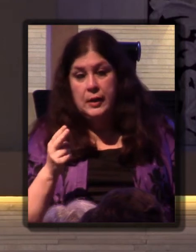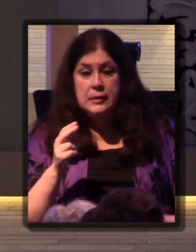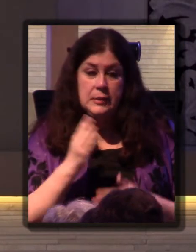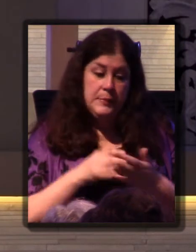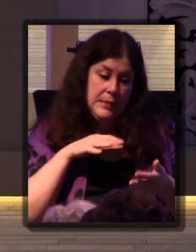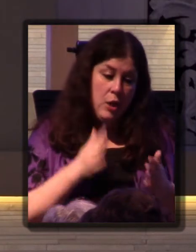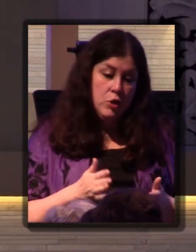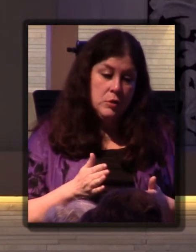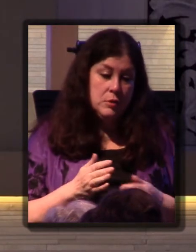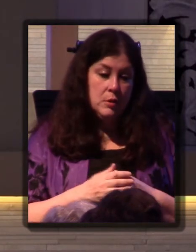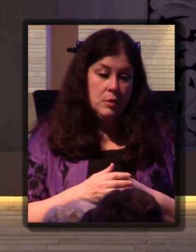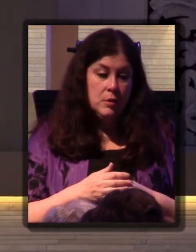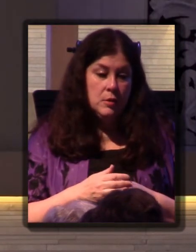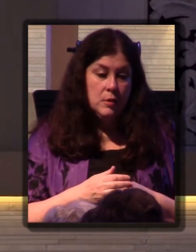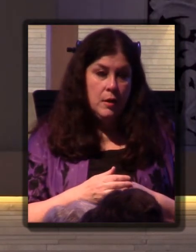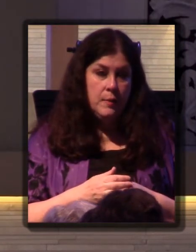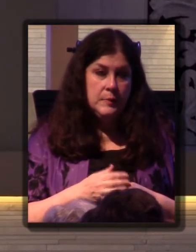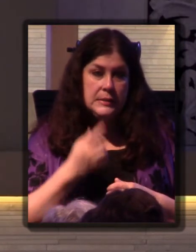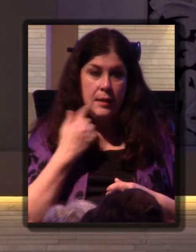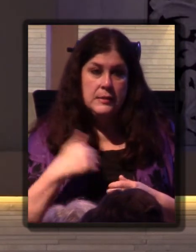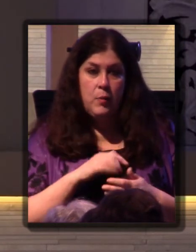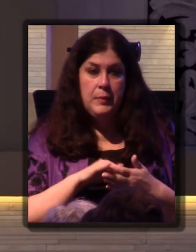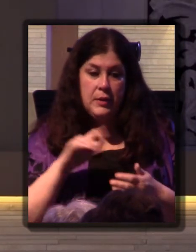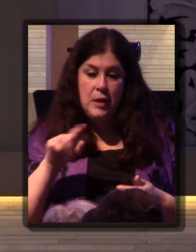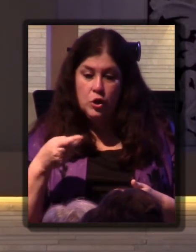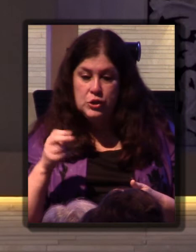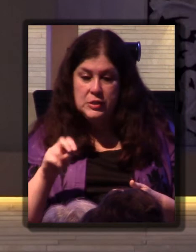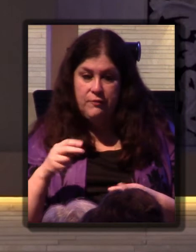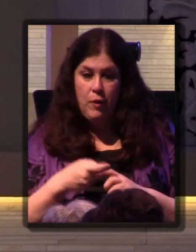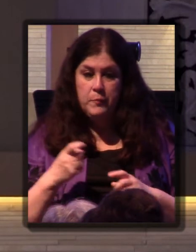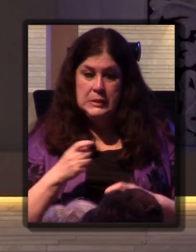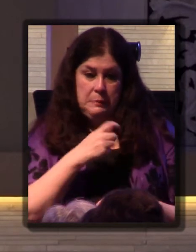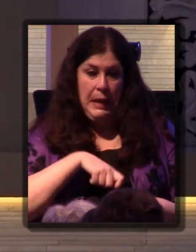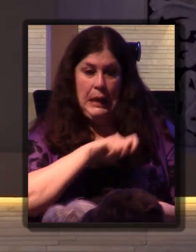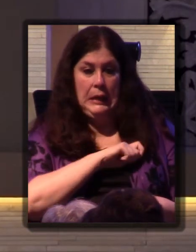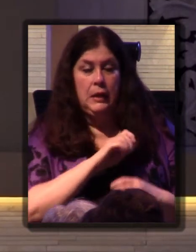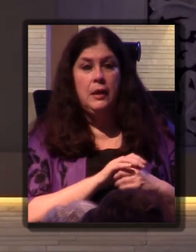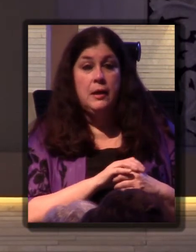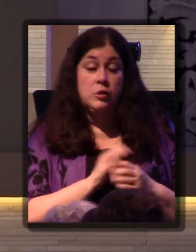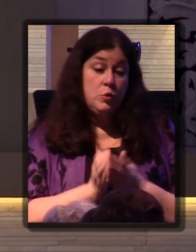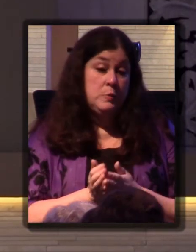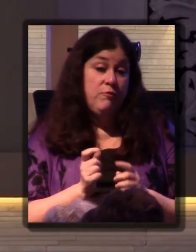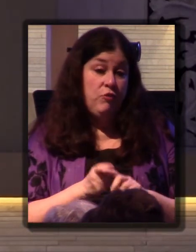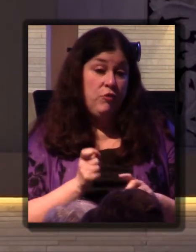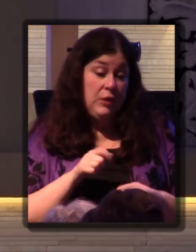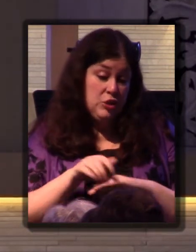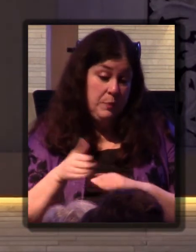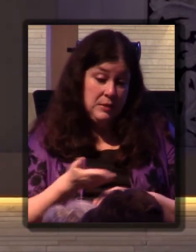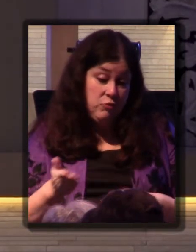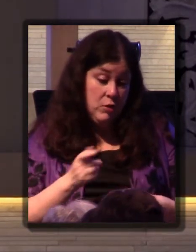believe that it's the Tarshish that we would know from Spain, and that even the things that they shipped as far as